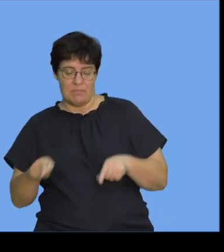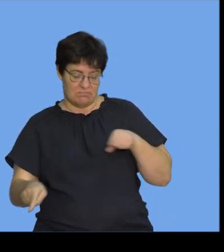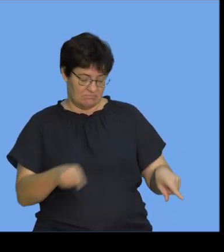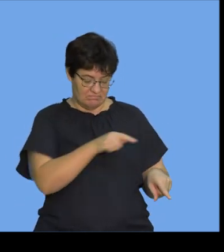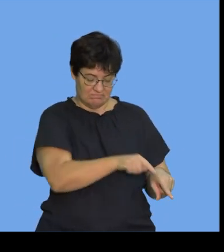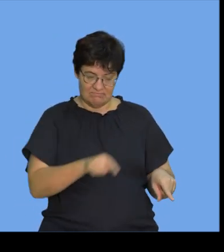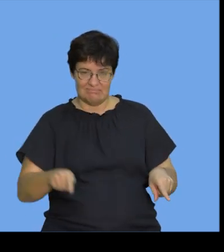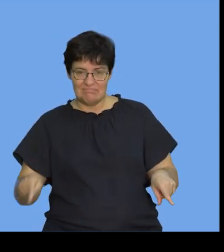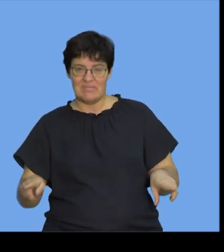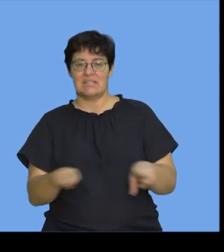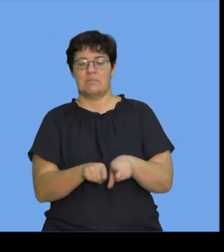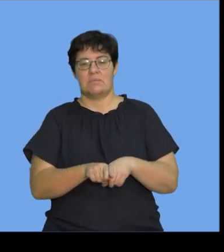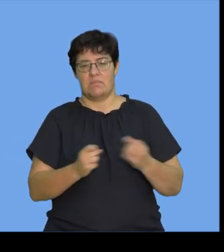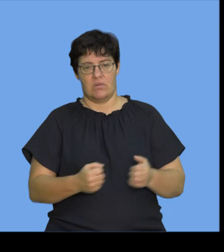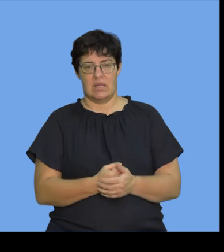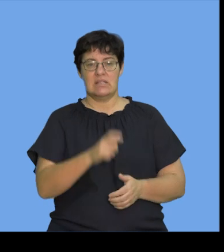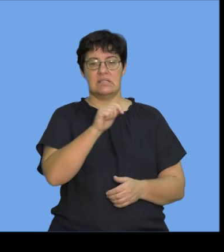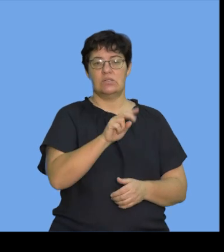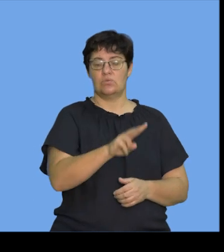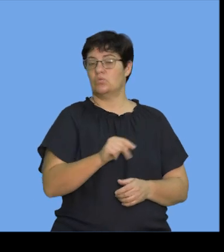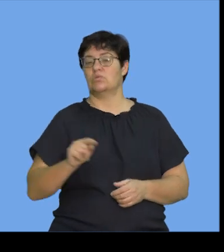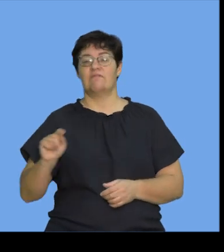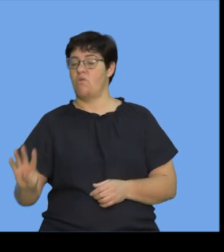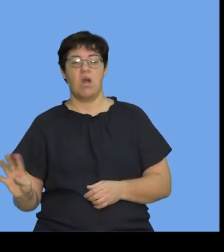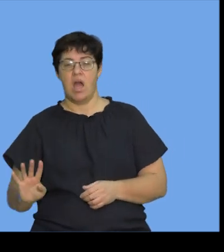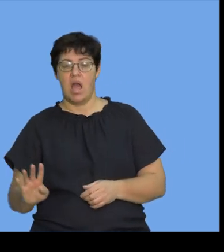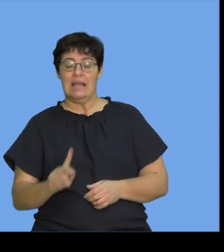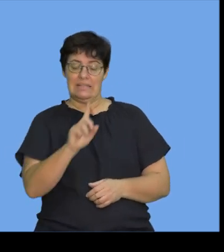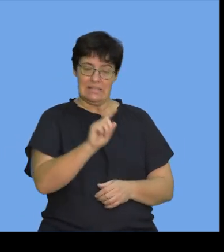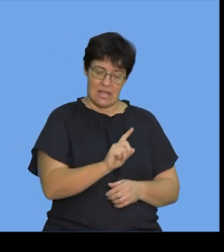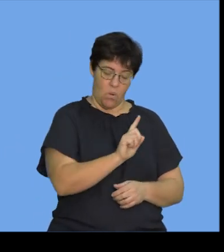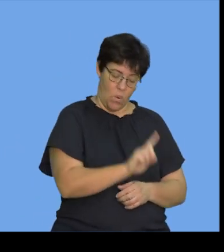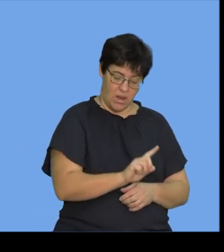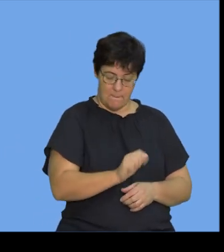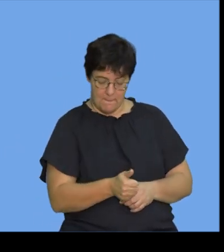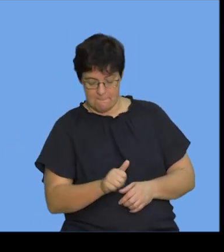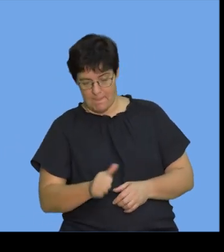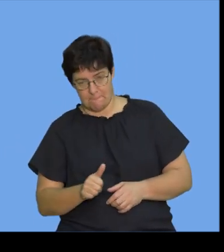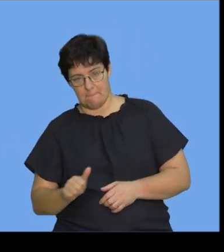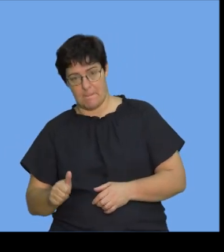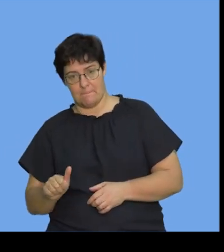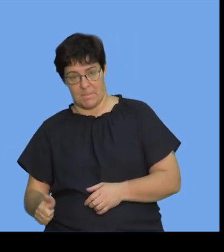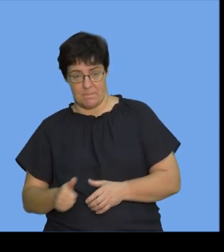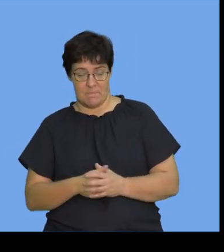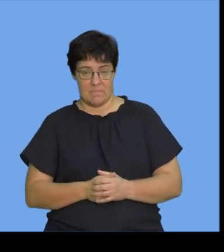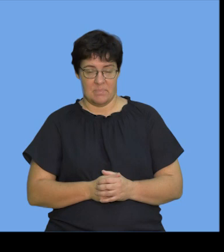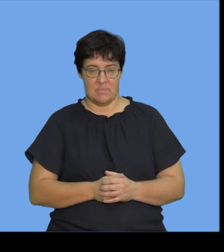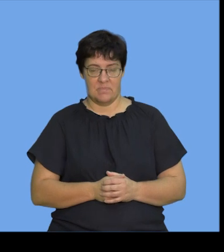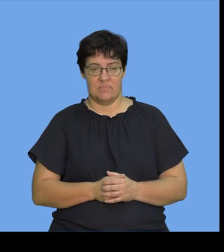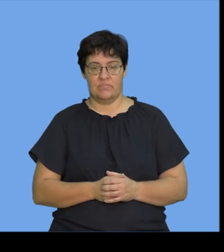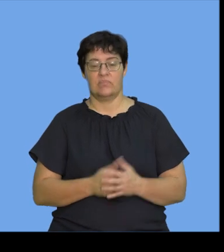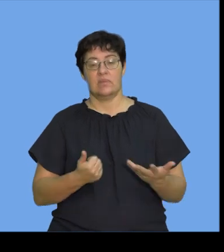consecutive means. Not T2 and T4. No, it must be one after the other. Now, in